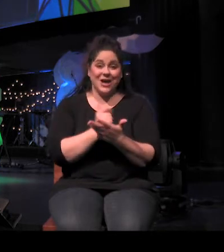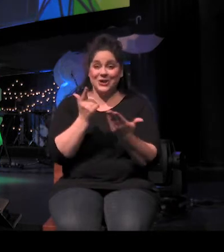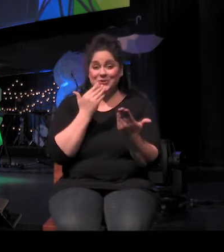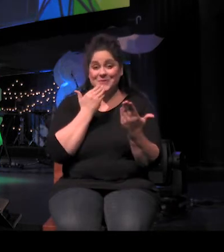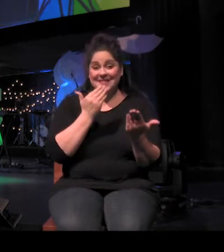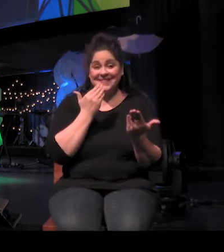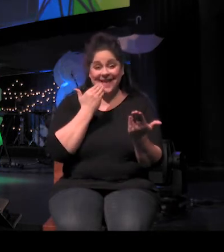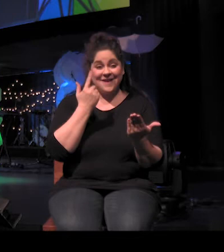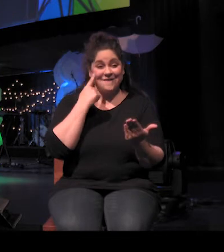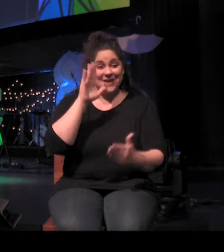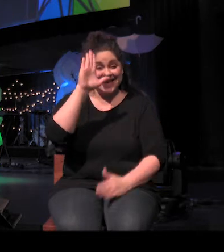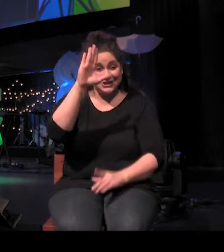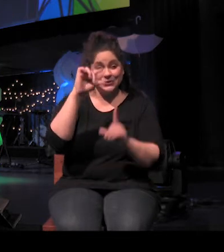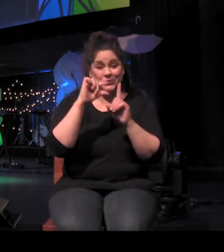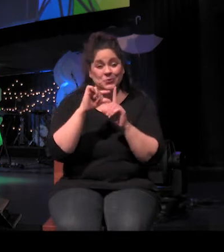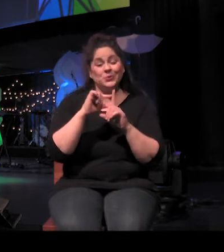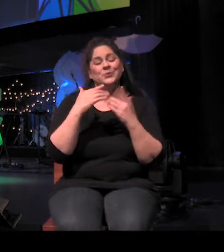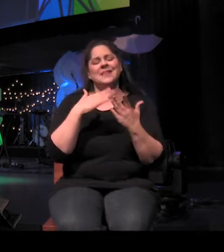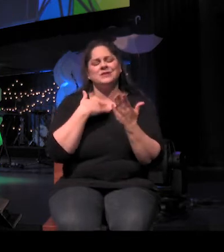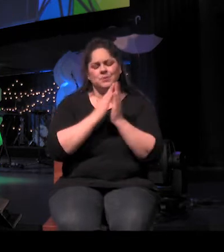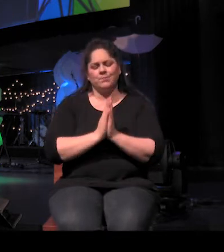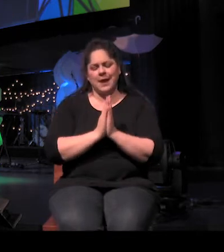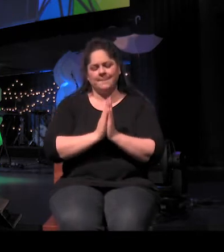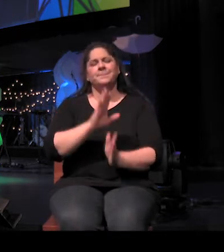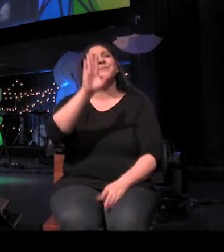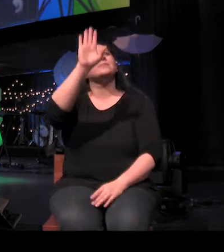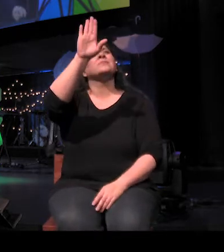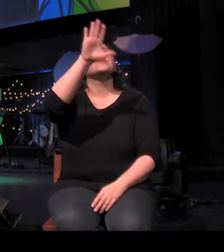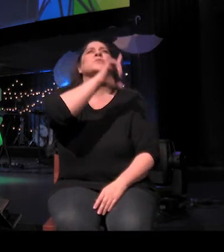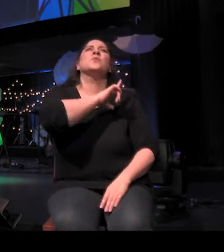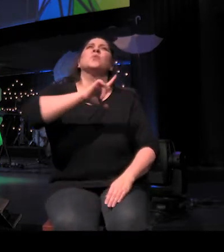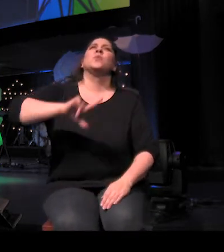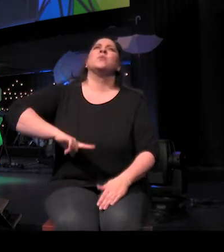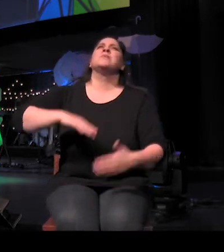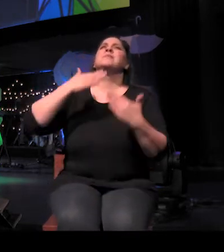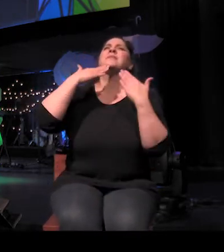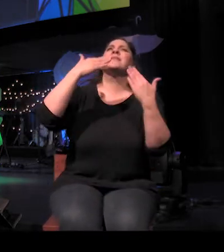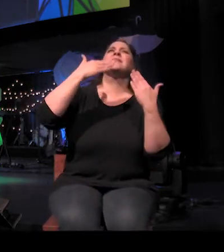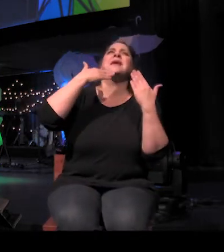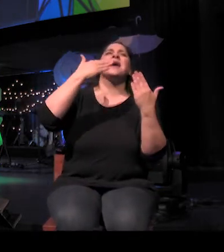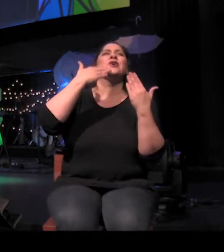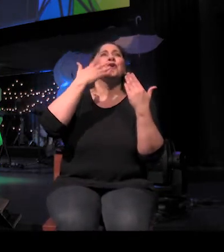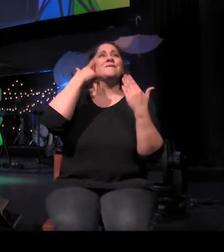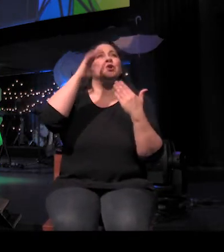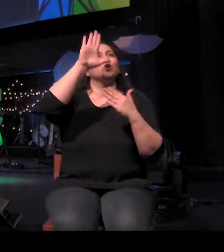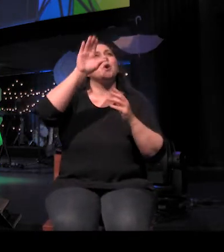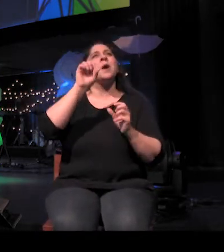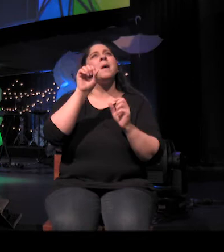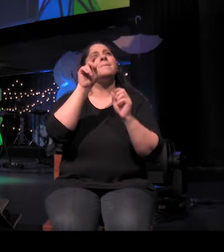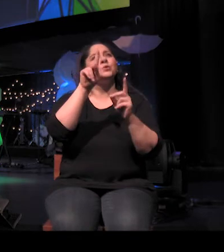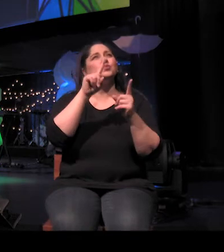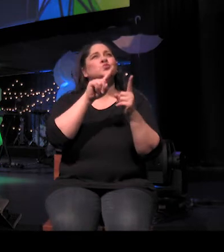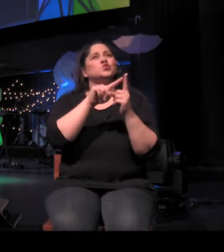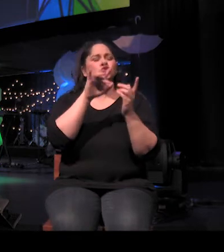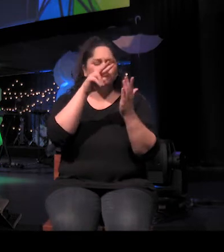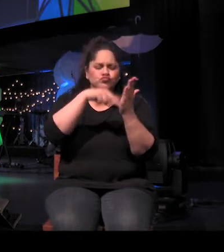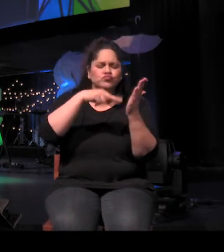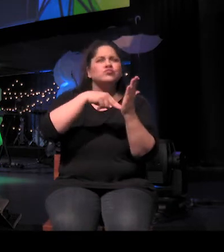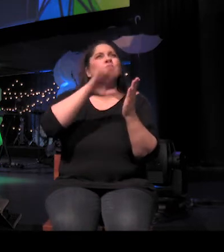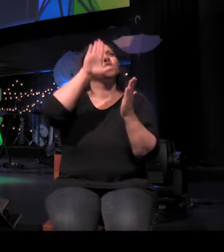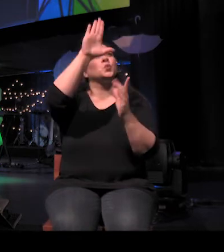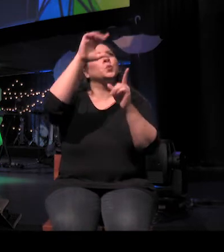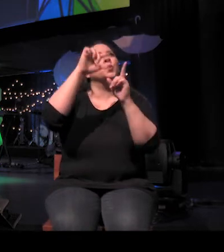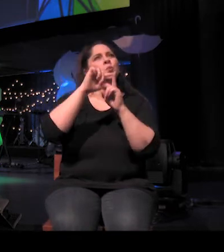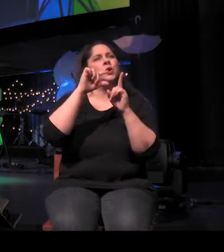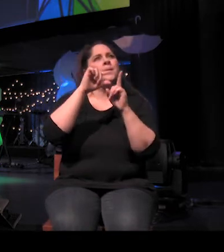thankful for God's word? Amen. Let's pray. Lord, thank you so much for this opportunity we have to dig into your word. And my prayer is that we would have